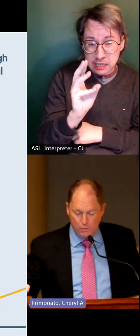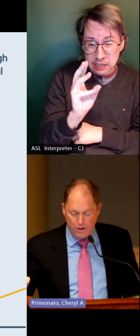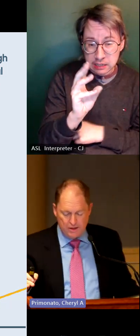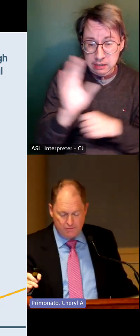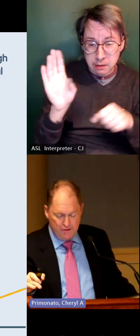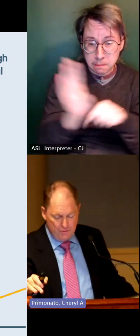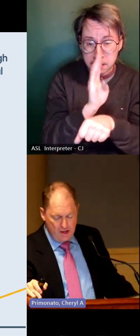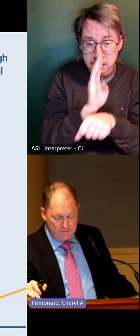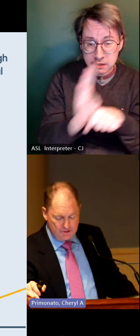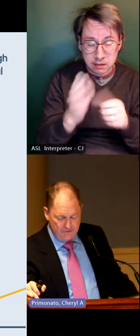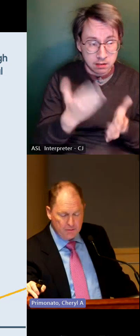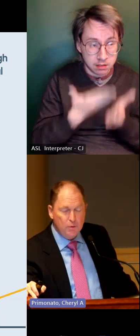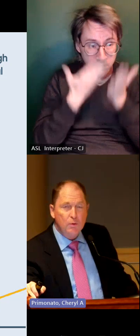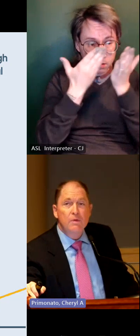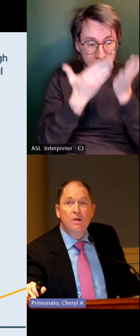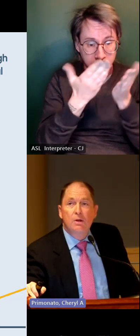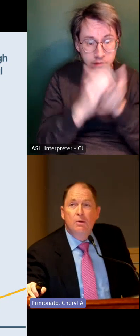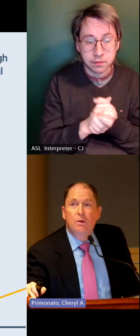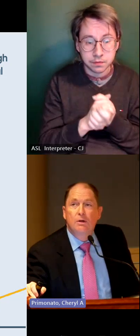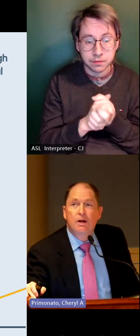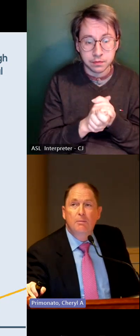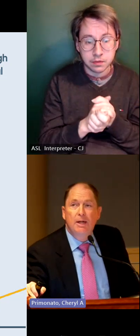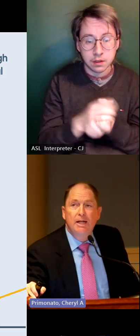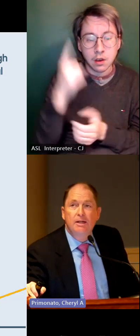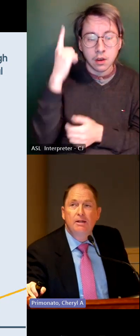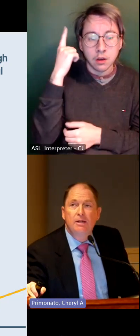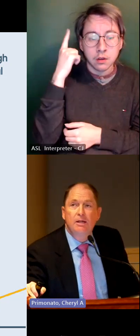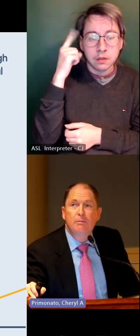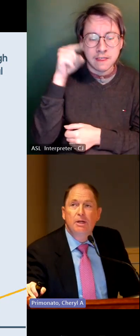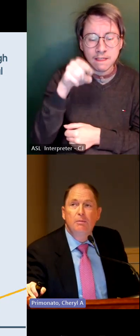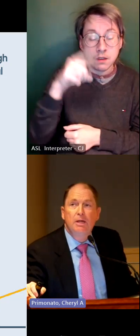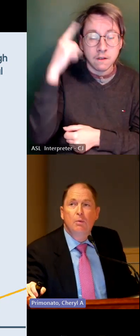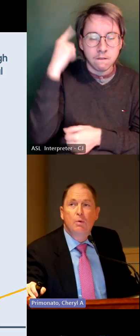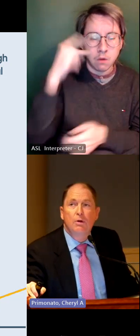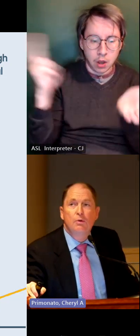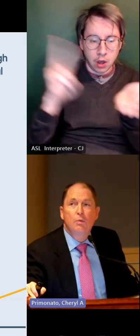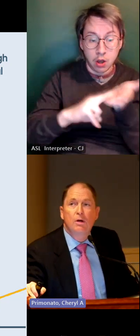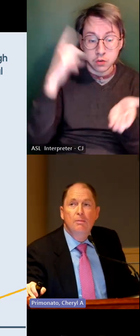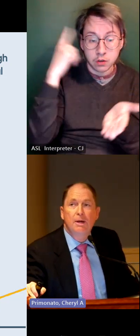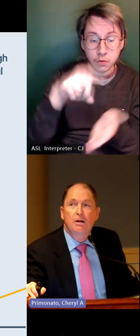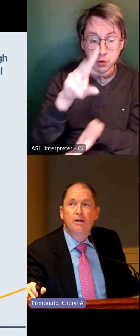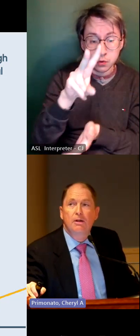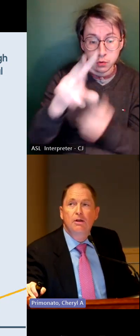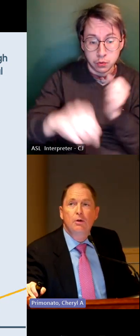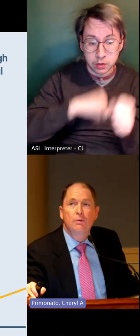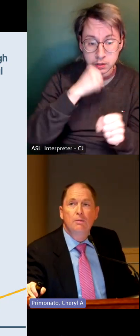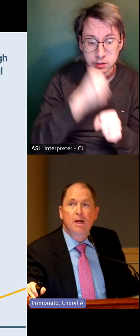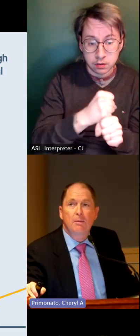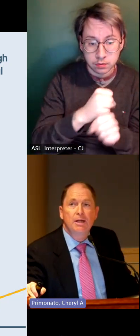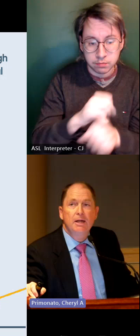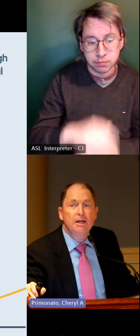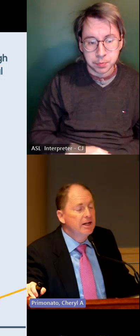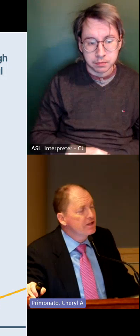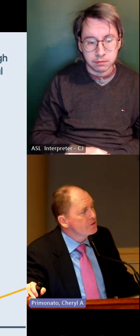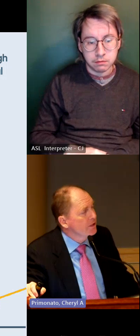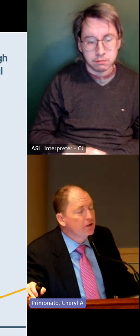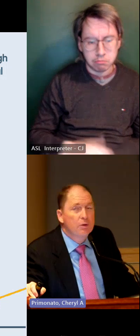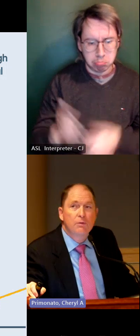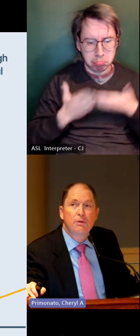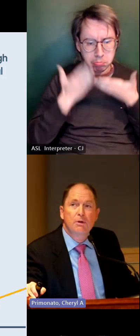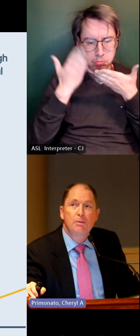period with a 1-year renewal option available. We are recommending that the bid be awarded to Work America, the uniform company, in